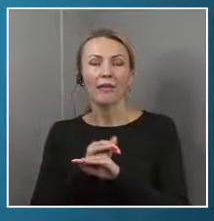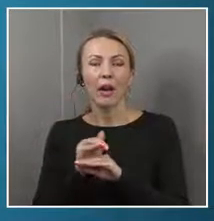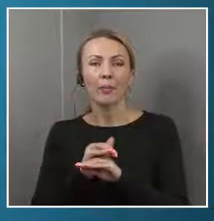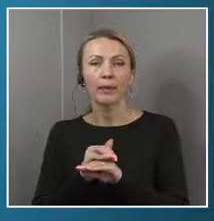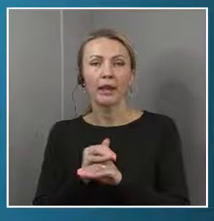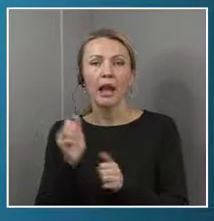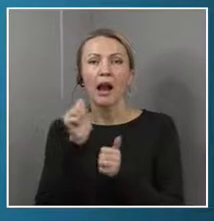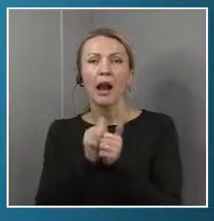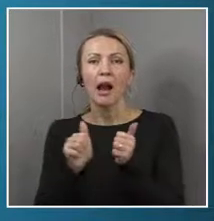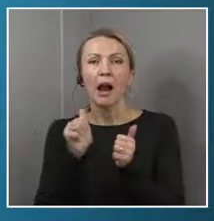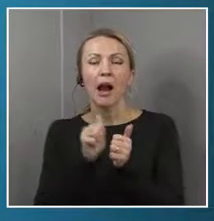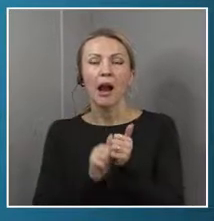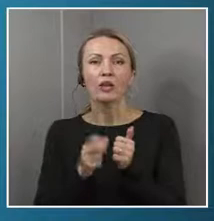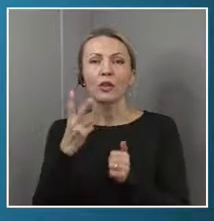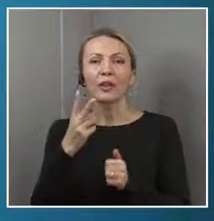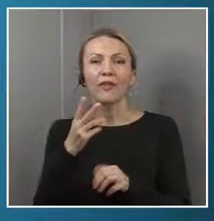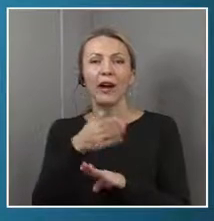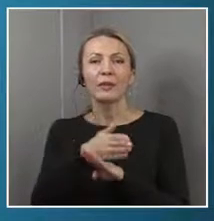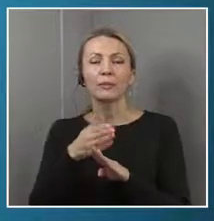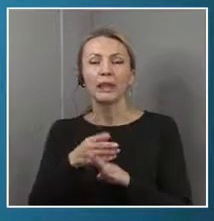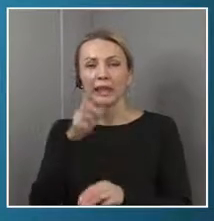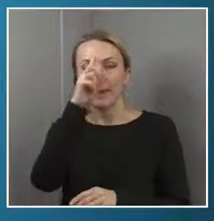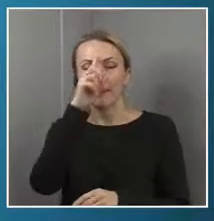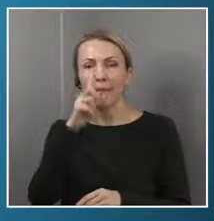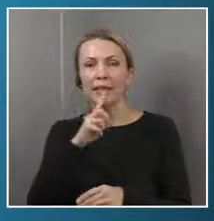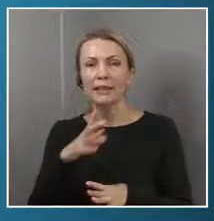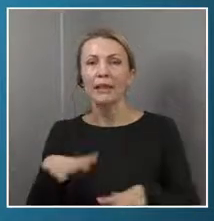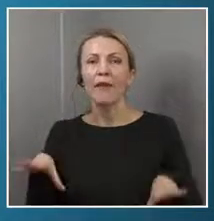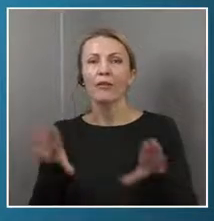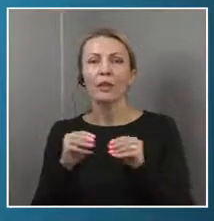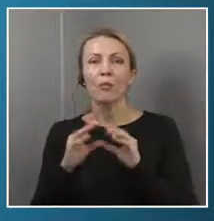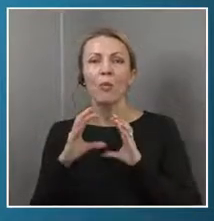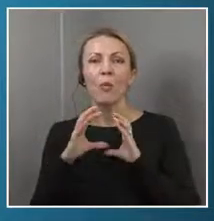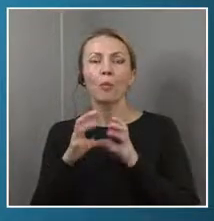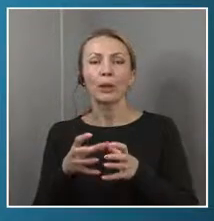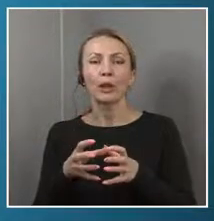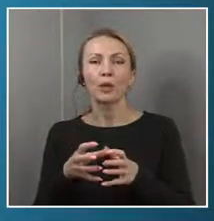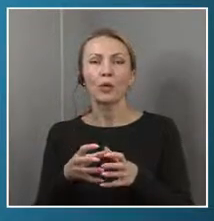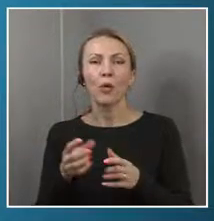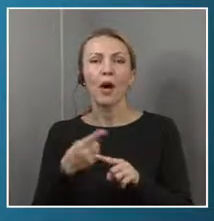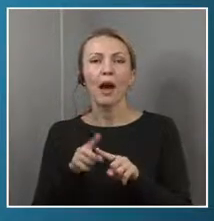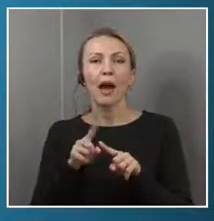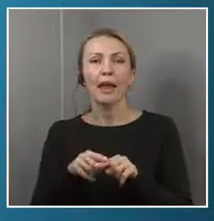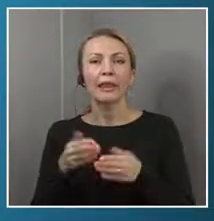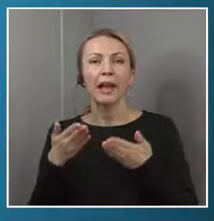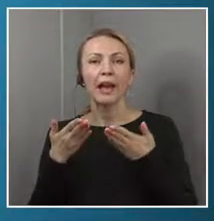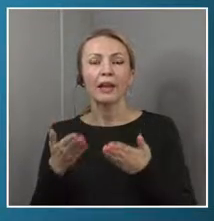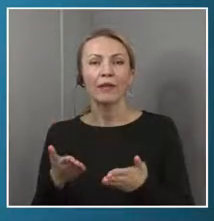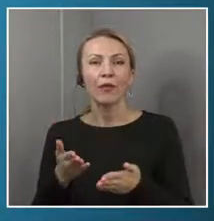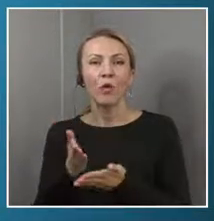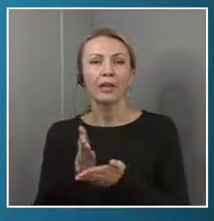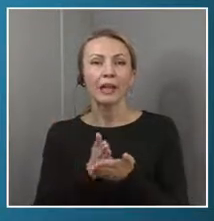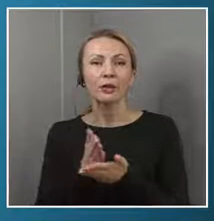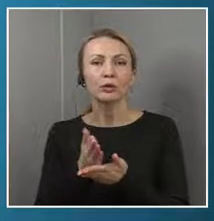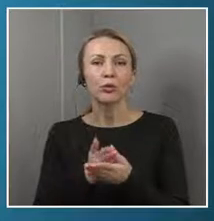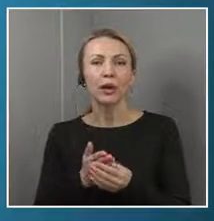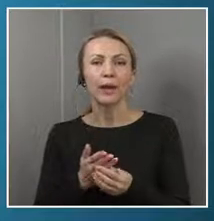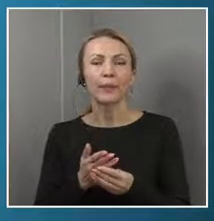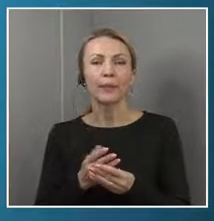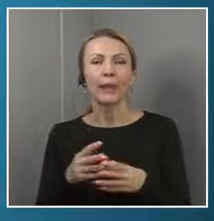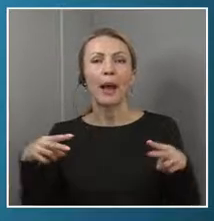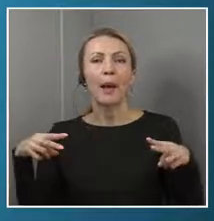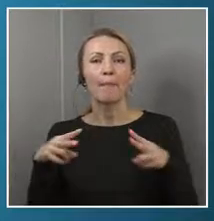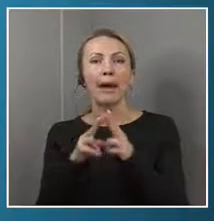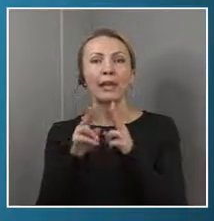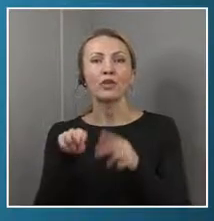multiple exhibition spaces worldwide. Paul Rosenberg, the famed Parisian dealer who later moved to New York after